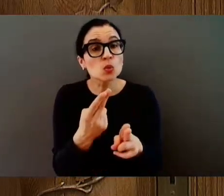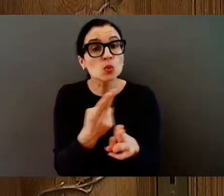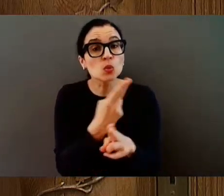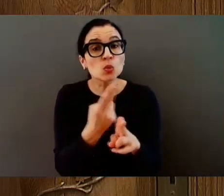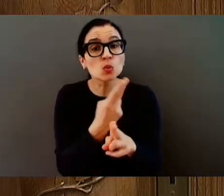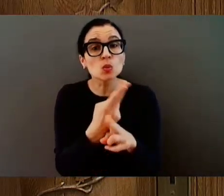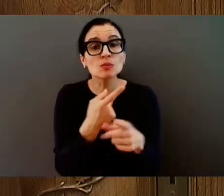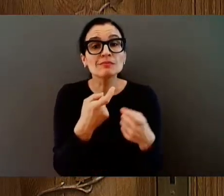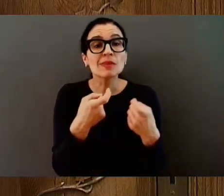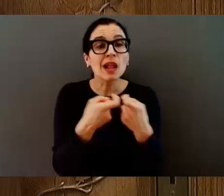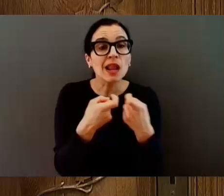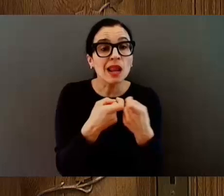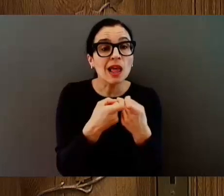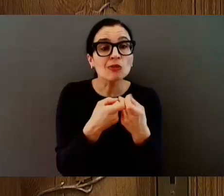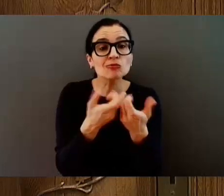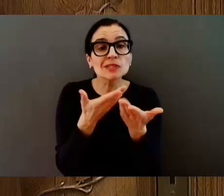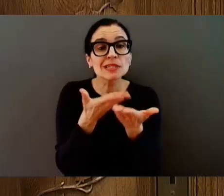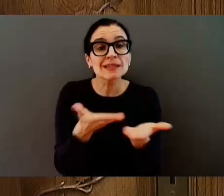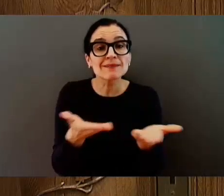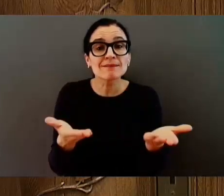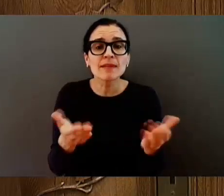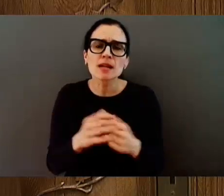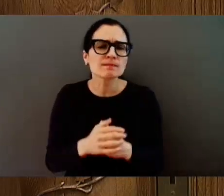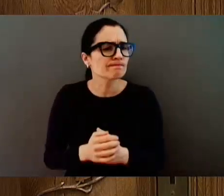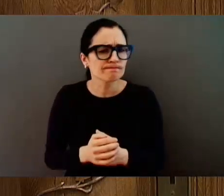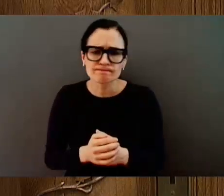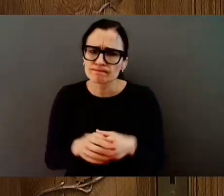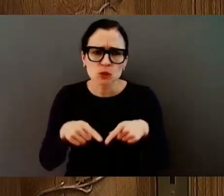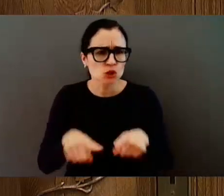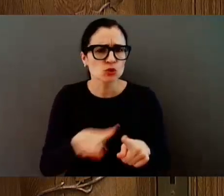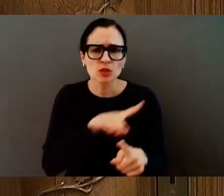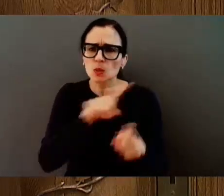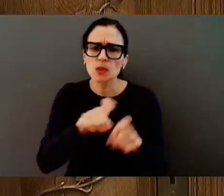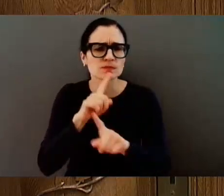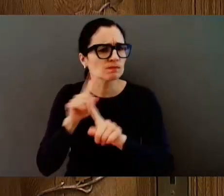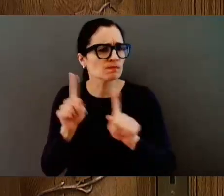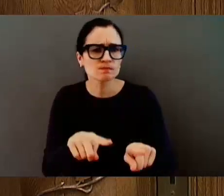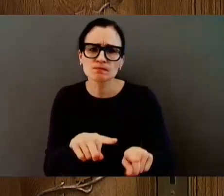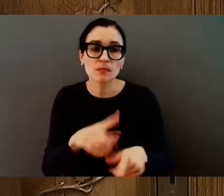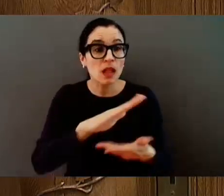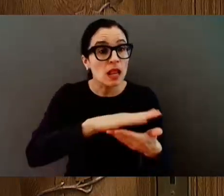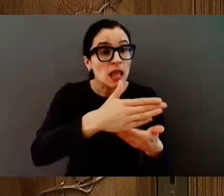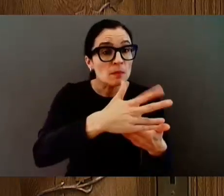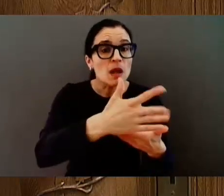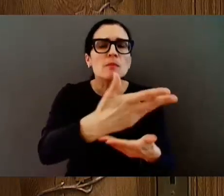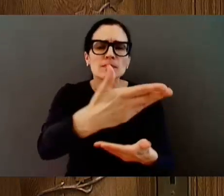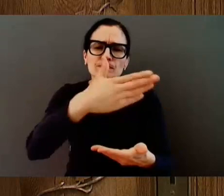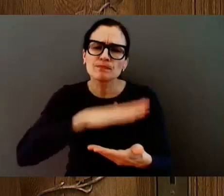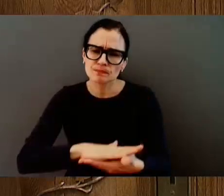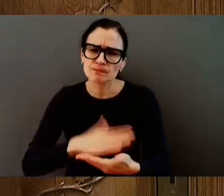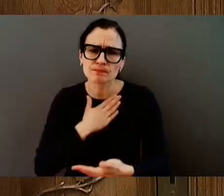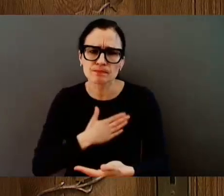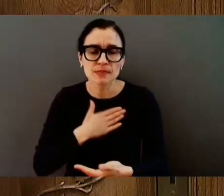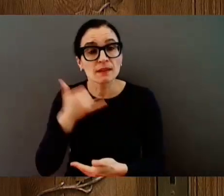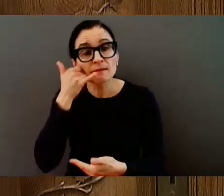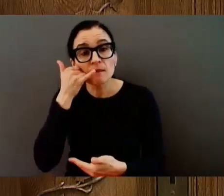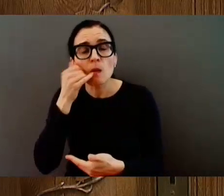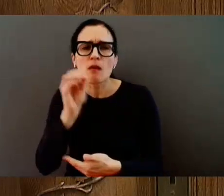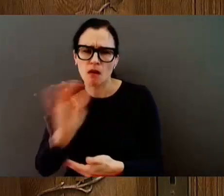Please turn your laptops off and cell phones. Member for Bulkley Valley